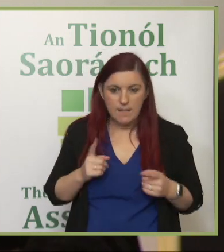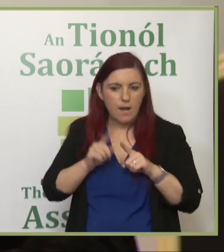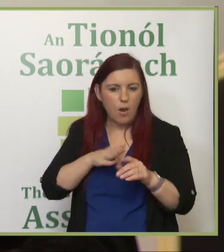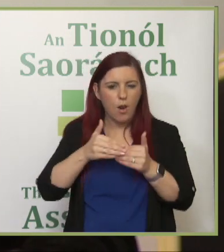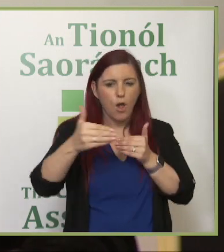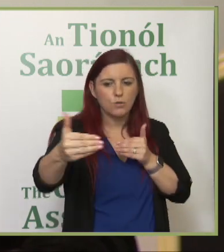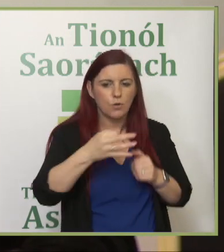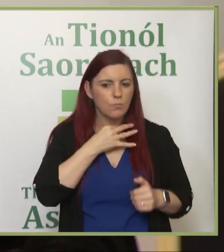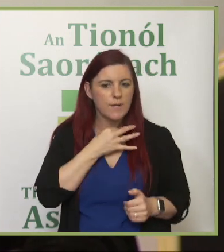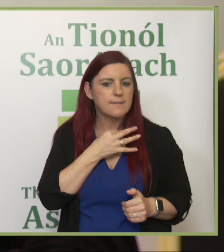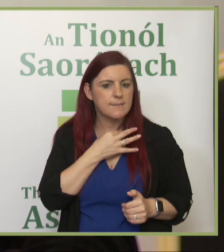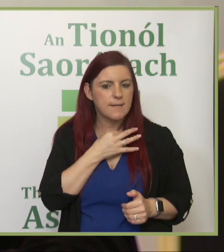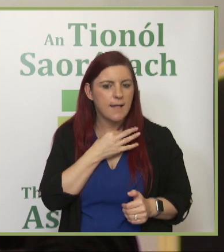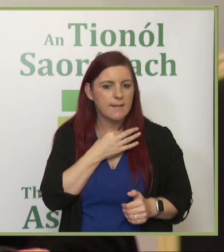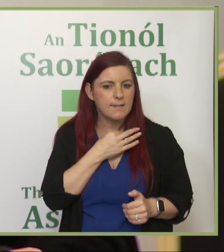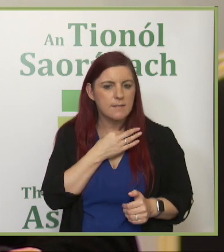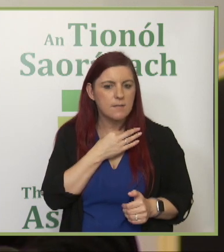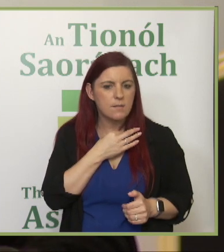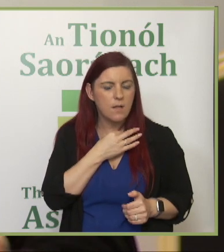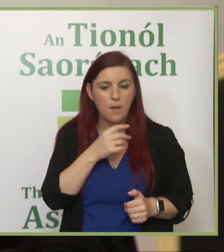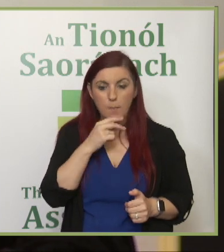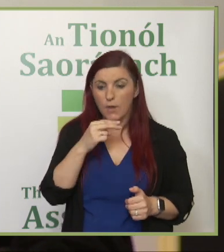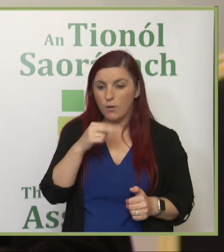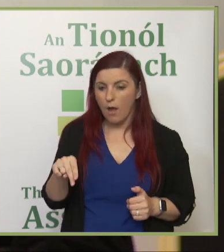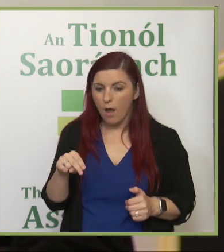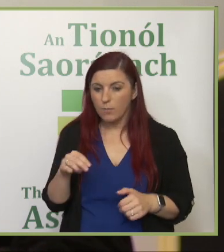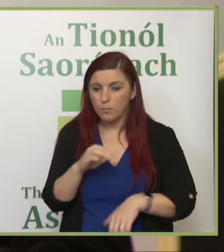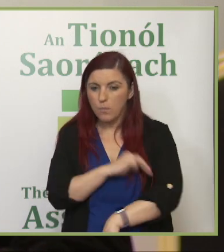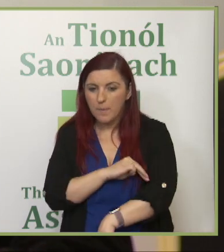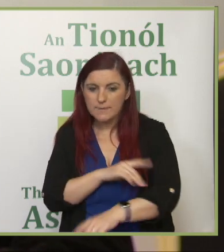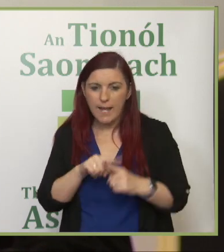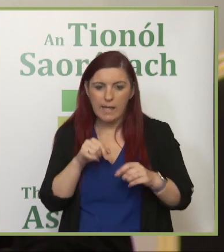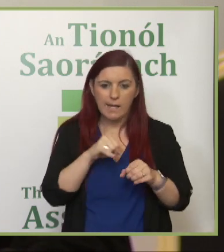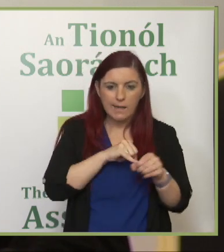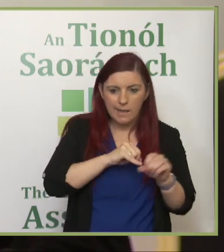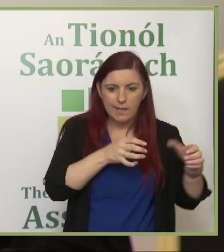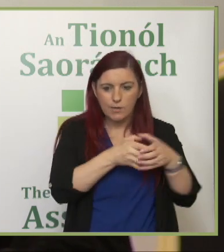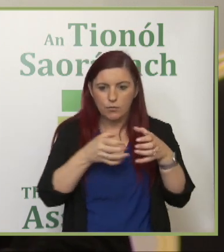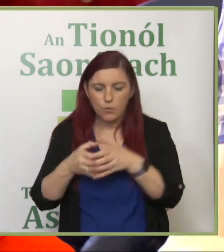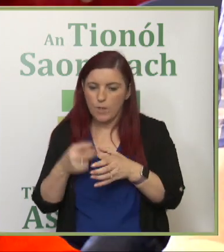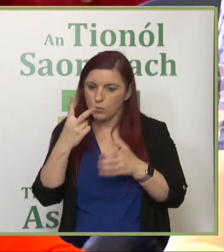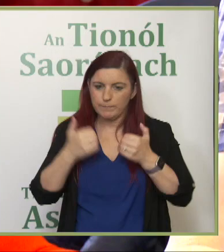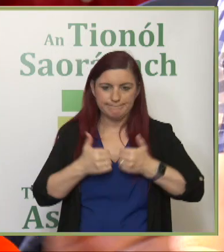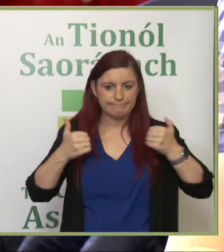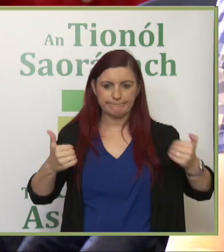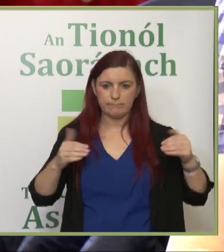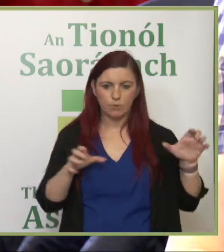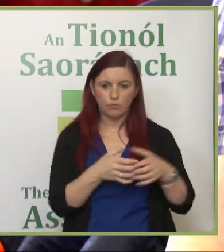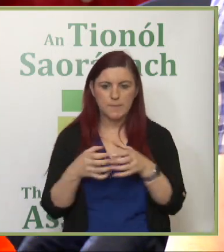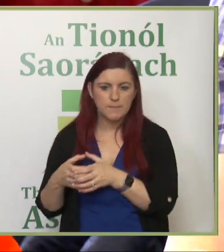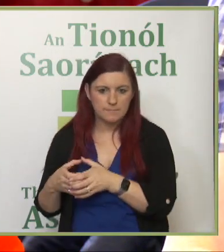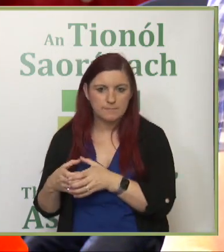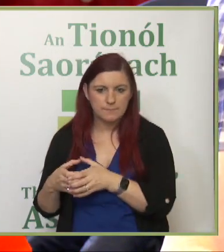then the non-problematic and the clinical group are 2 distinct groups. Does that make